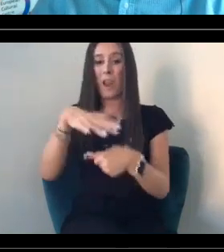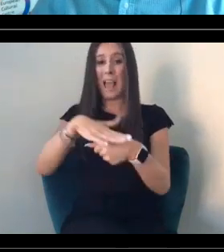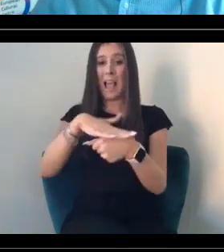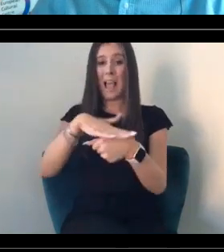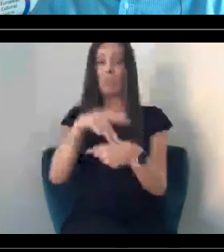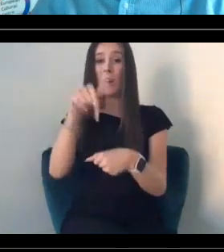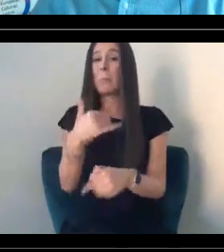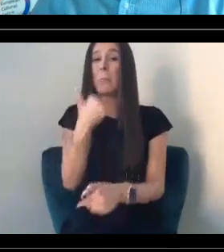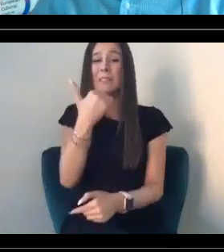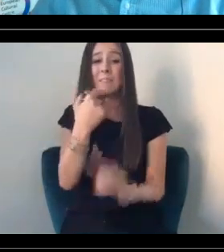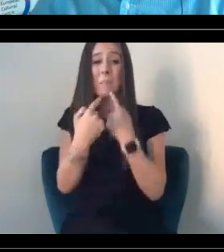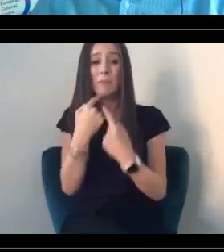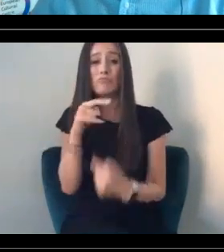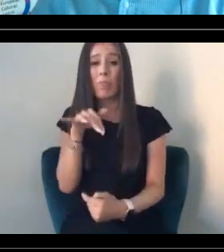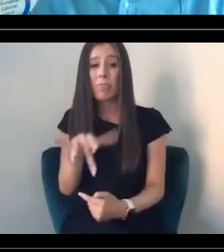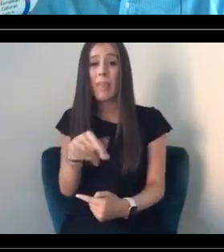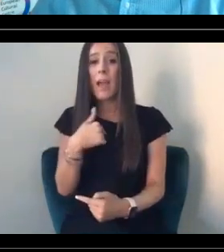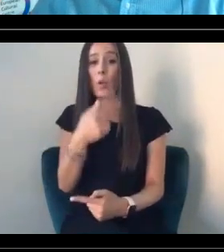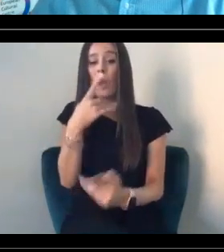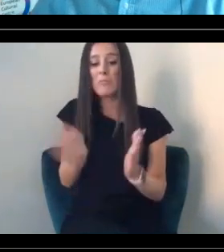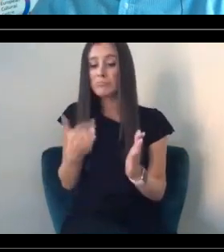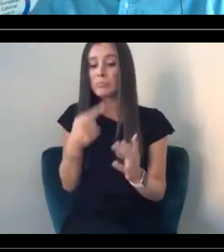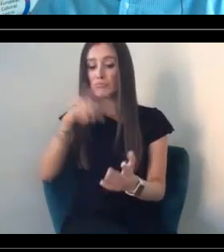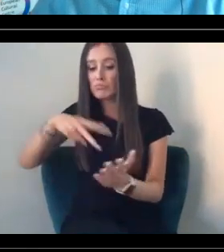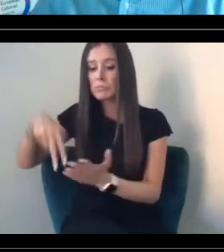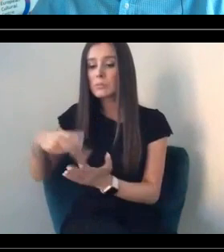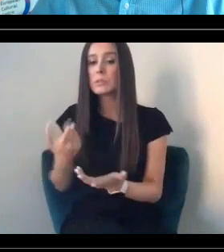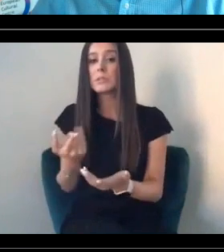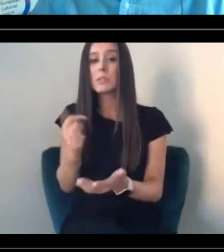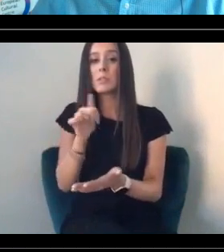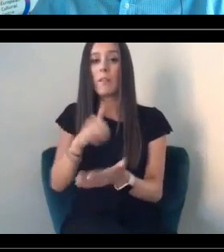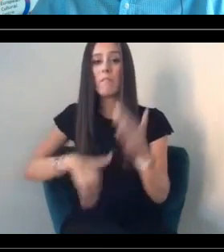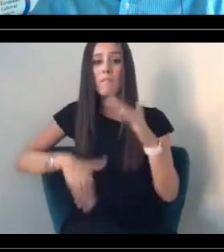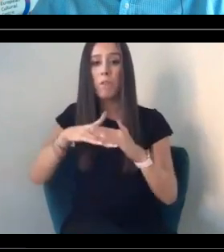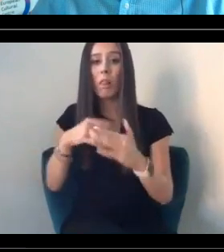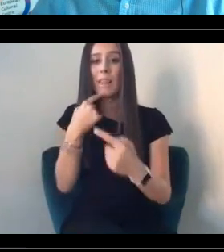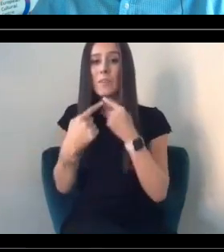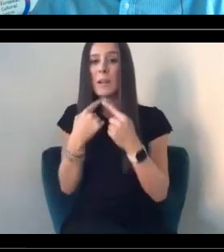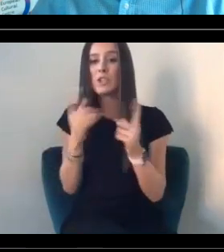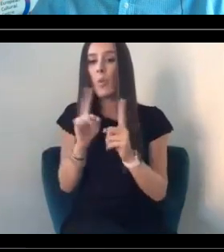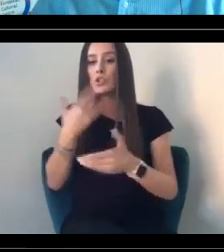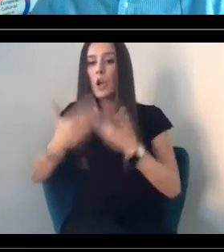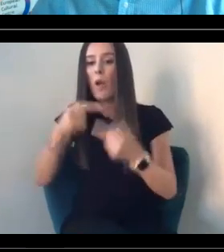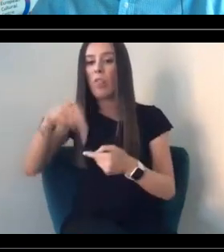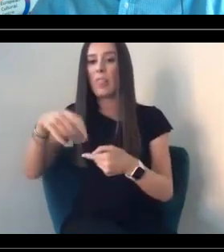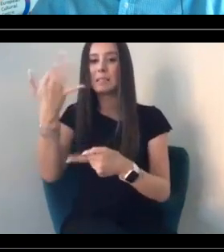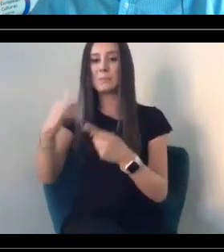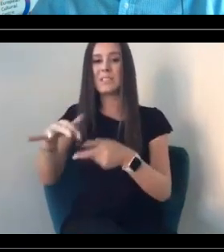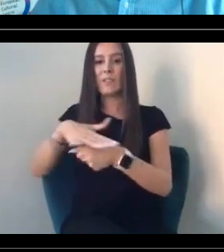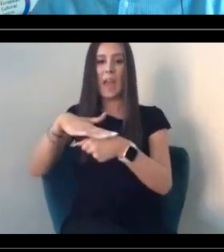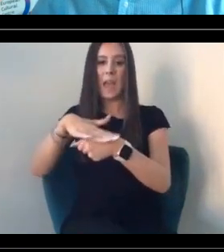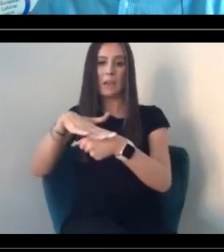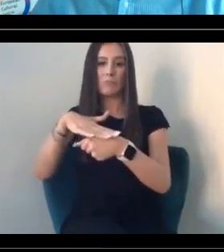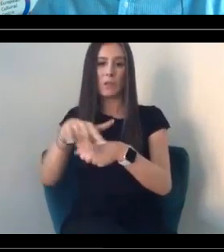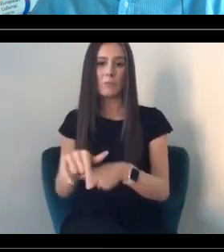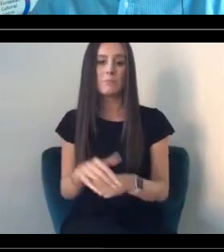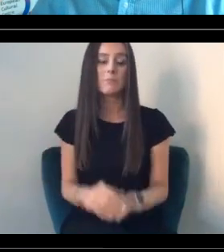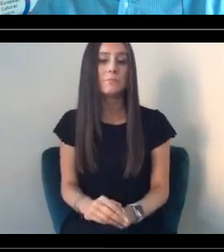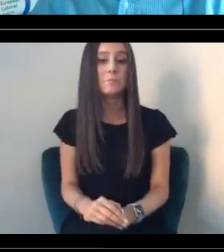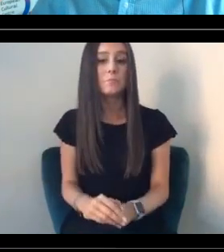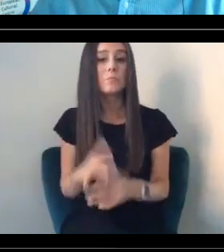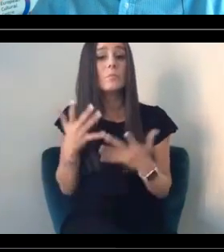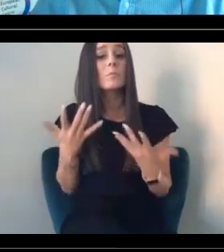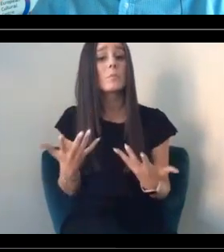it's a good source of actually finding out what has actually happened within that particular specific area. None of